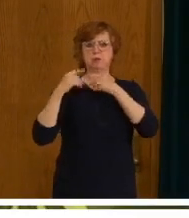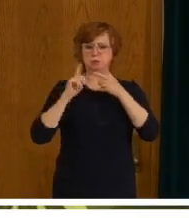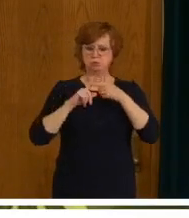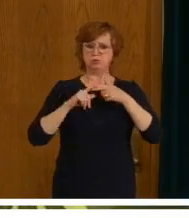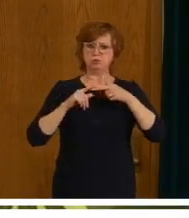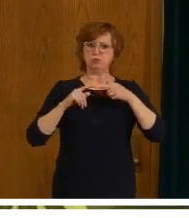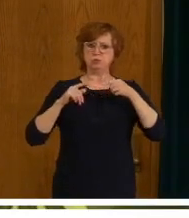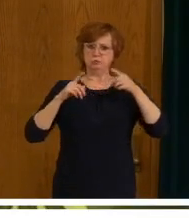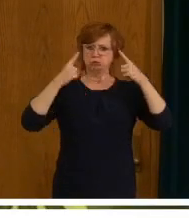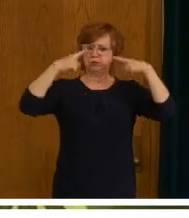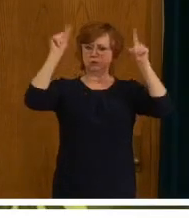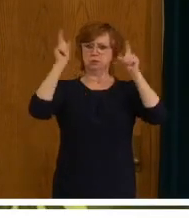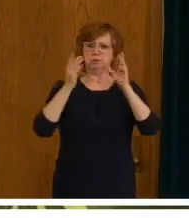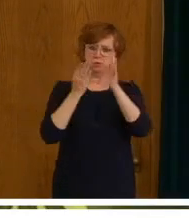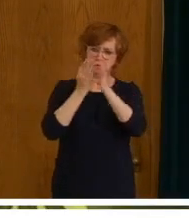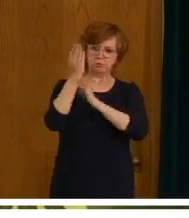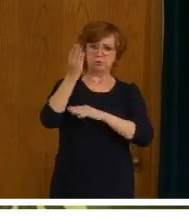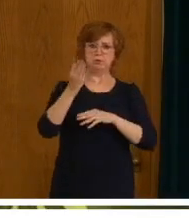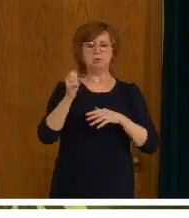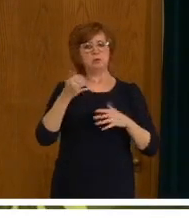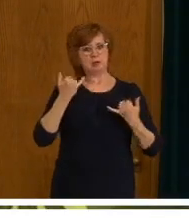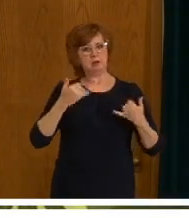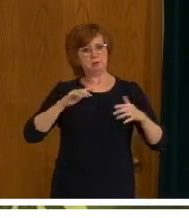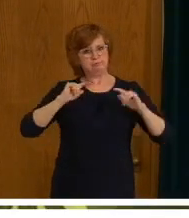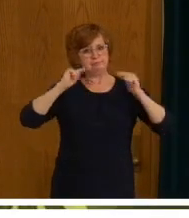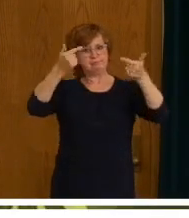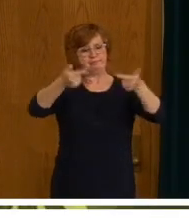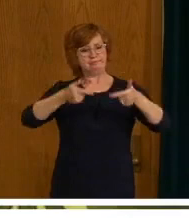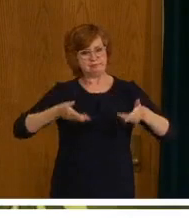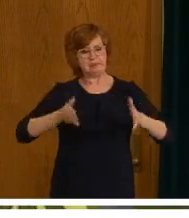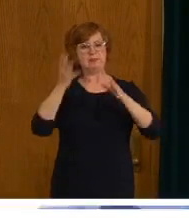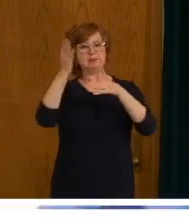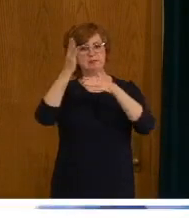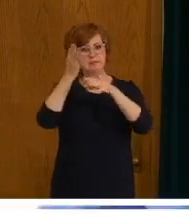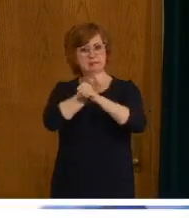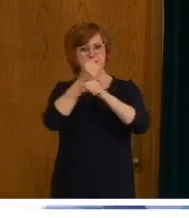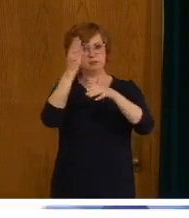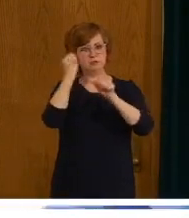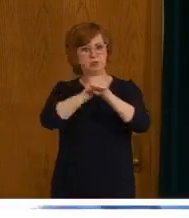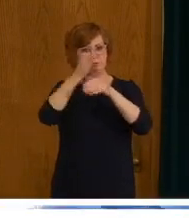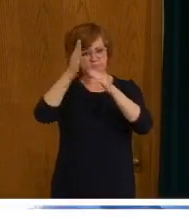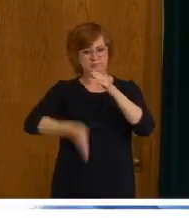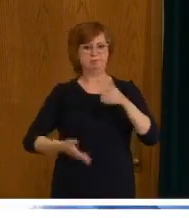number of days and weeks, and let's finish that job. Dr. Shahab?